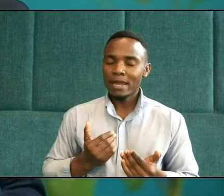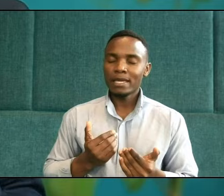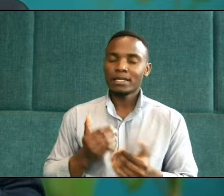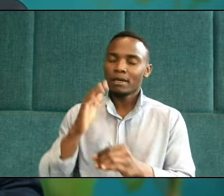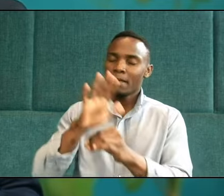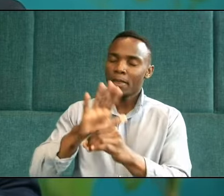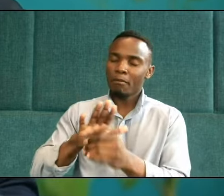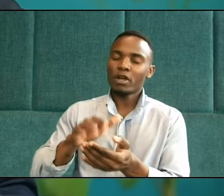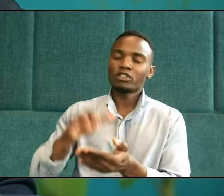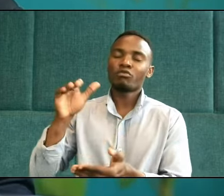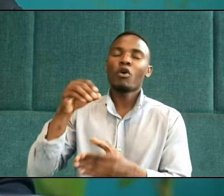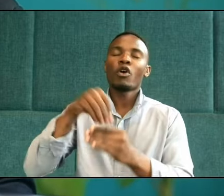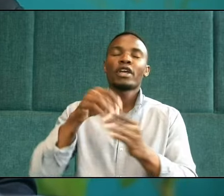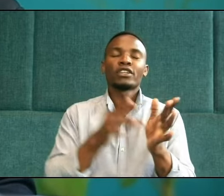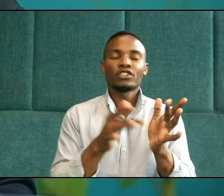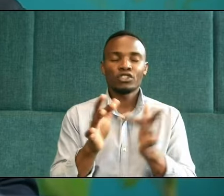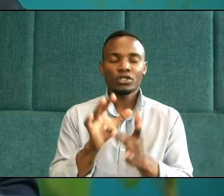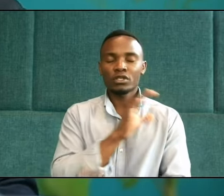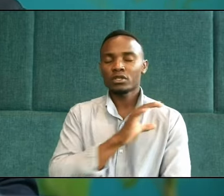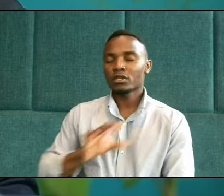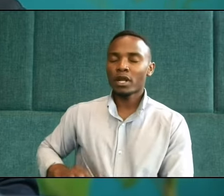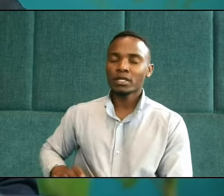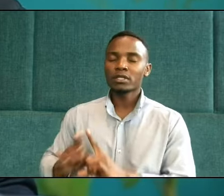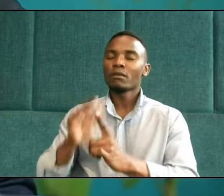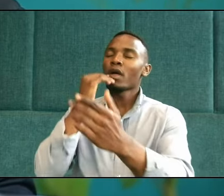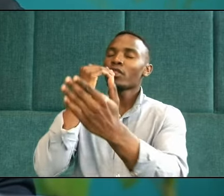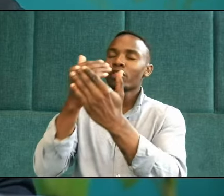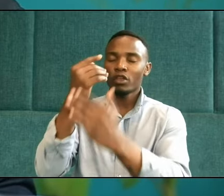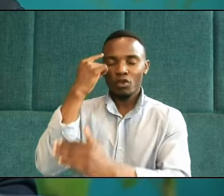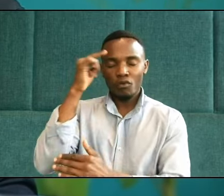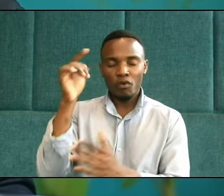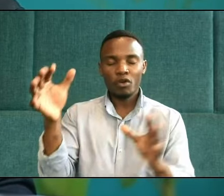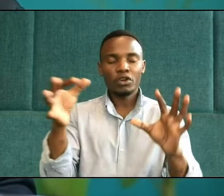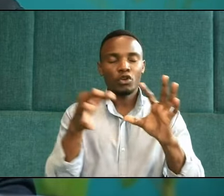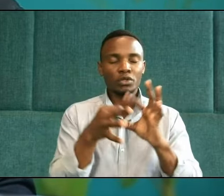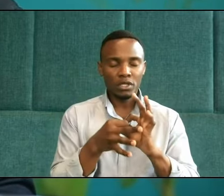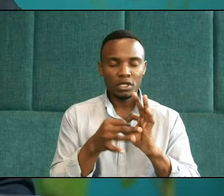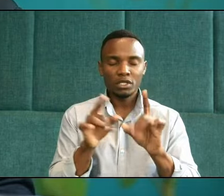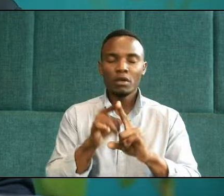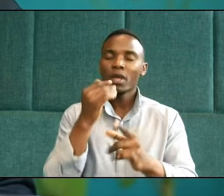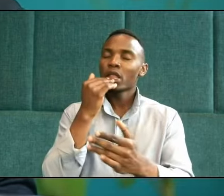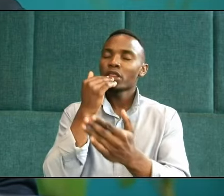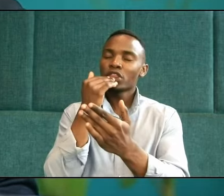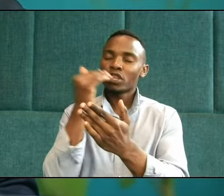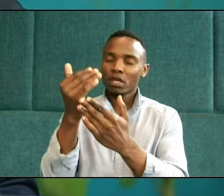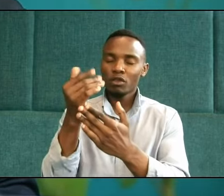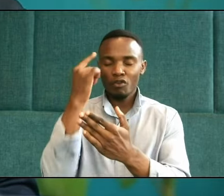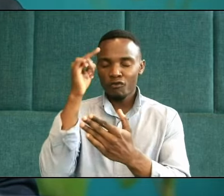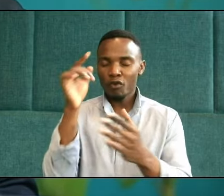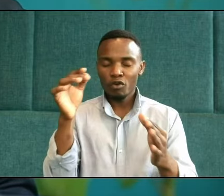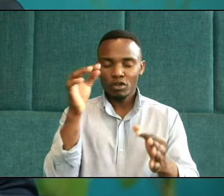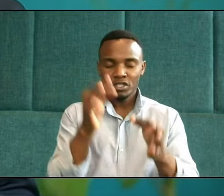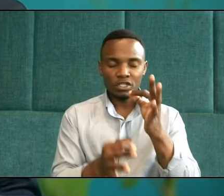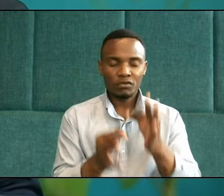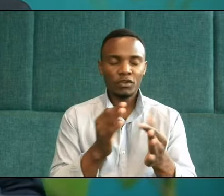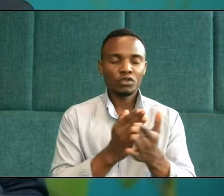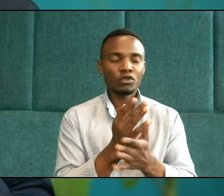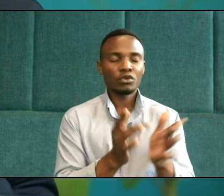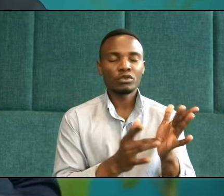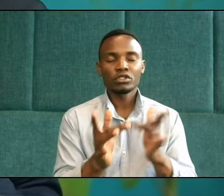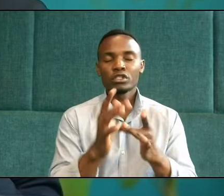in Christ. Thank you for the reconciliation. Thank you for the justification through the blood of Jesus Christ. Thank